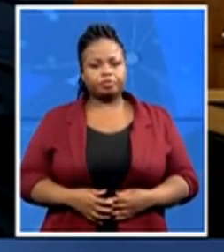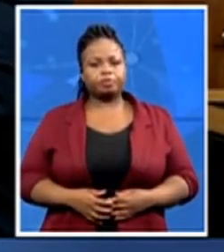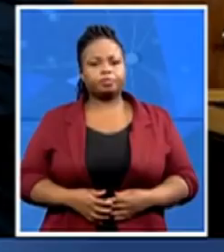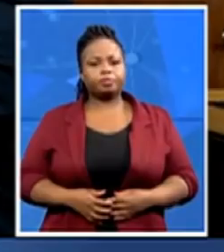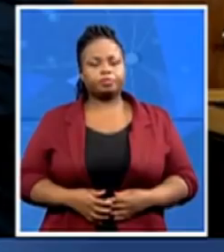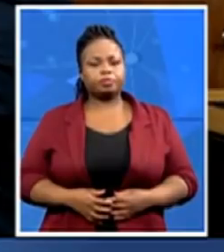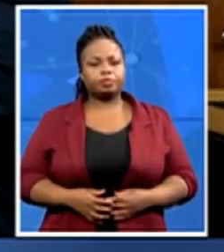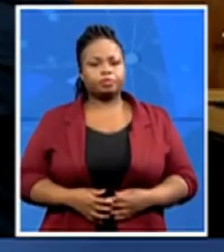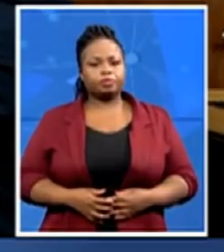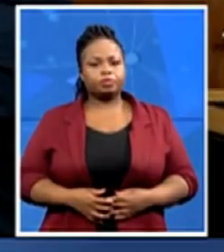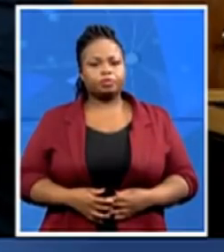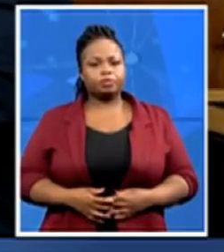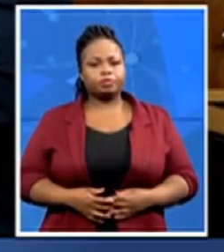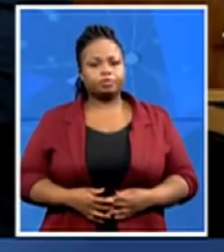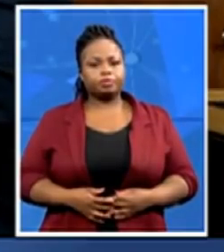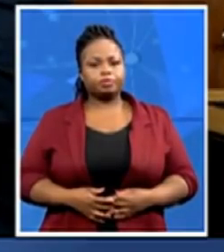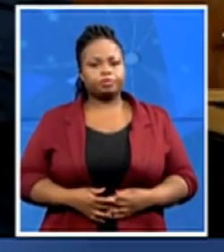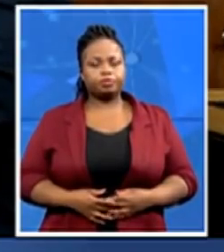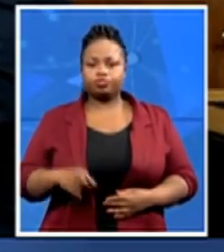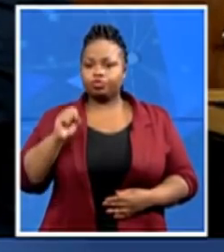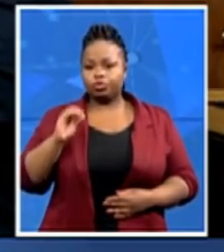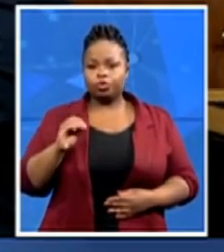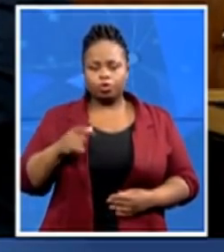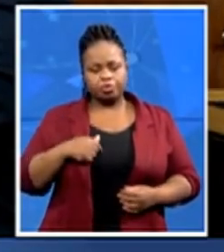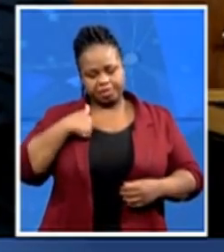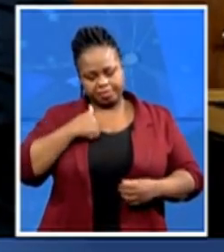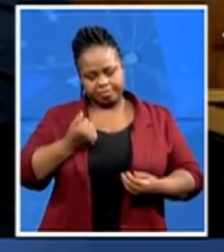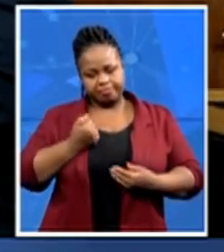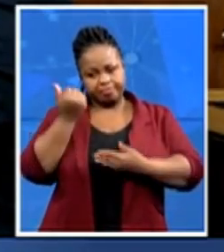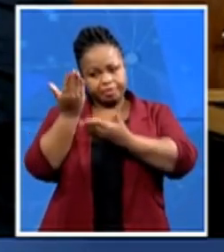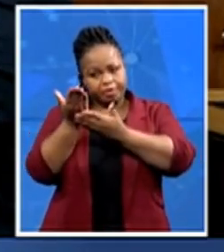I submit to you humbly that in terms of section 6011,